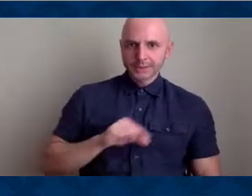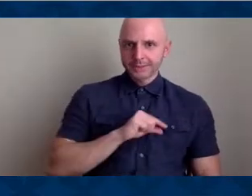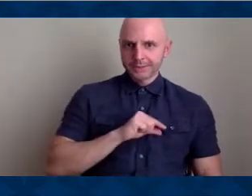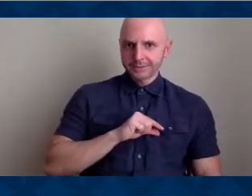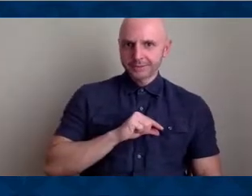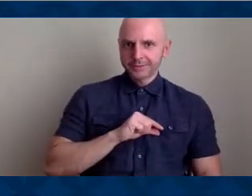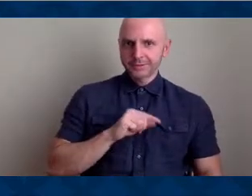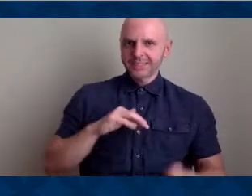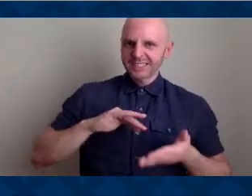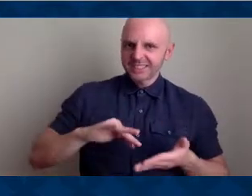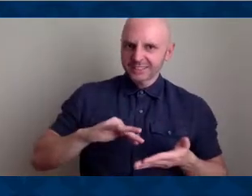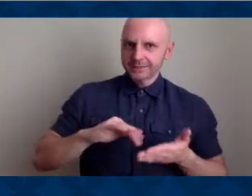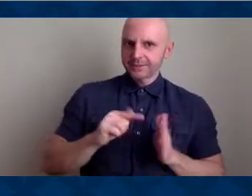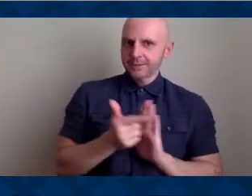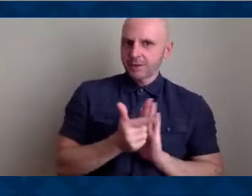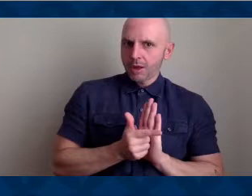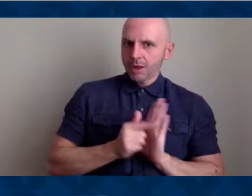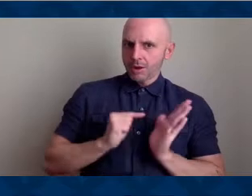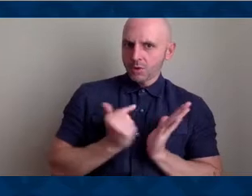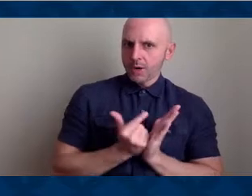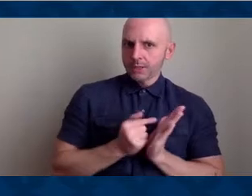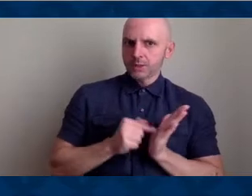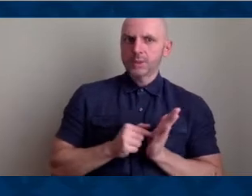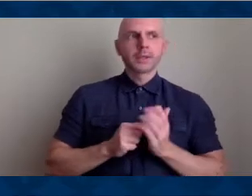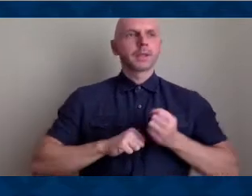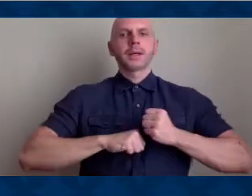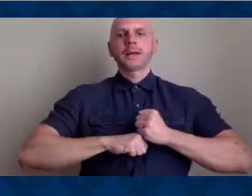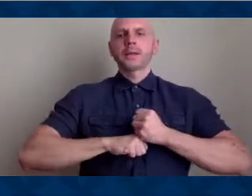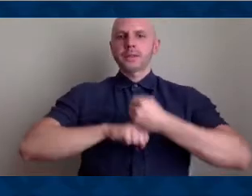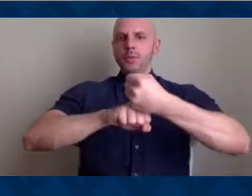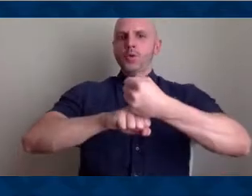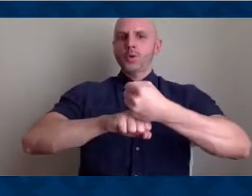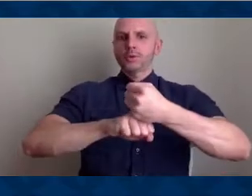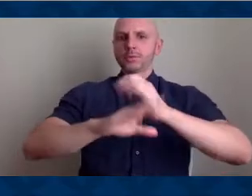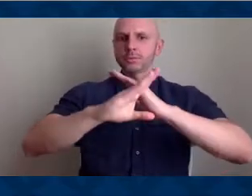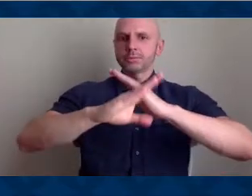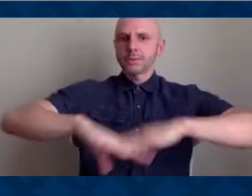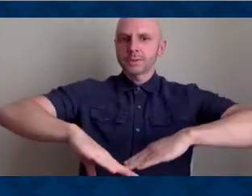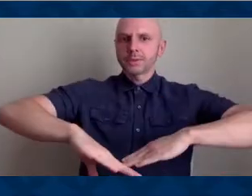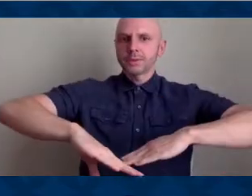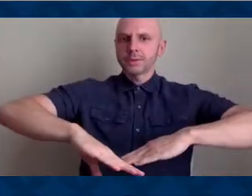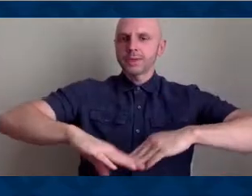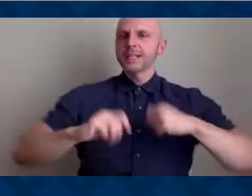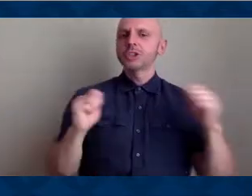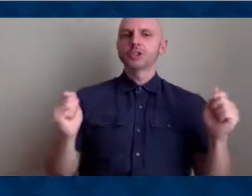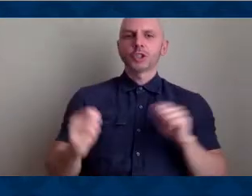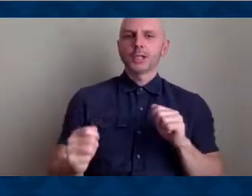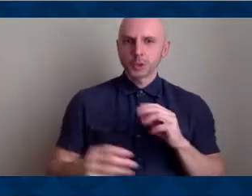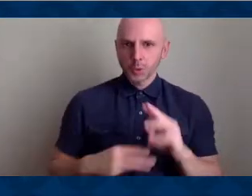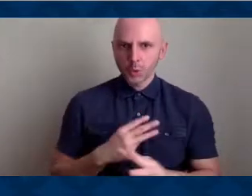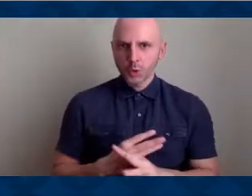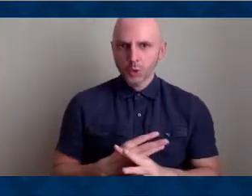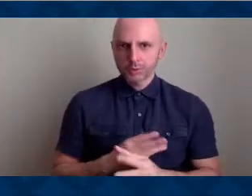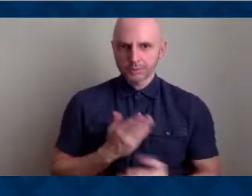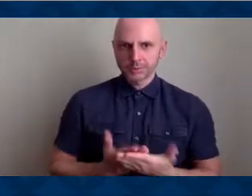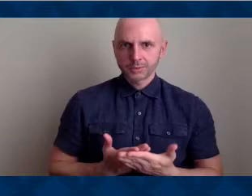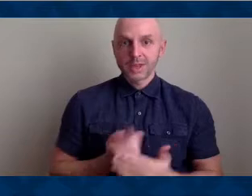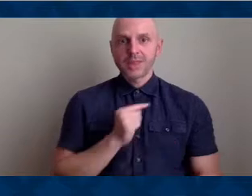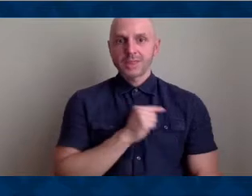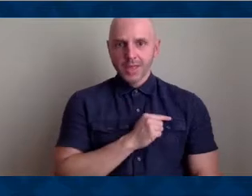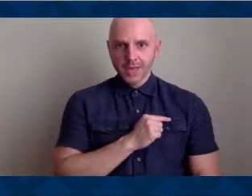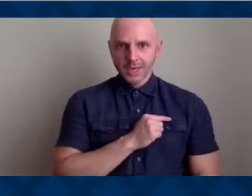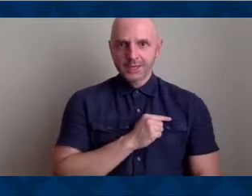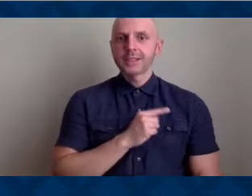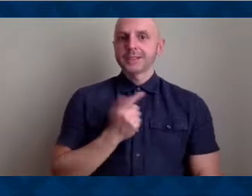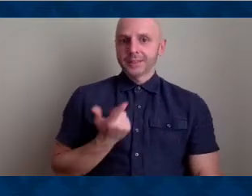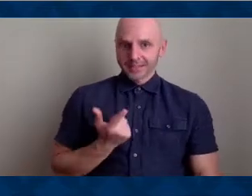the bottom line. What are we about? We want people like this to go out into the world and make a difference. And they do, and you do. And